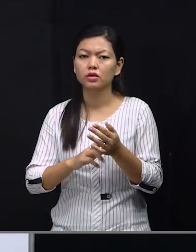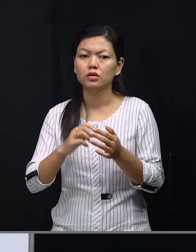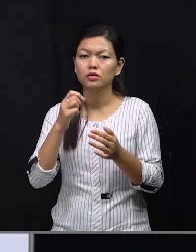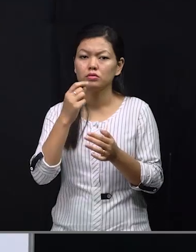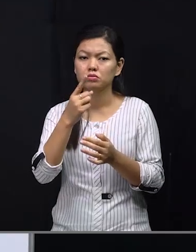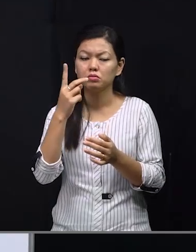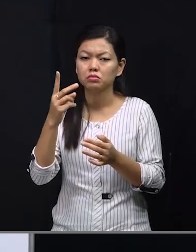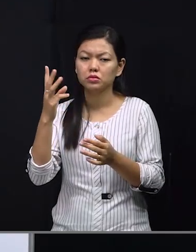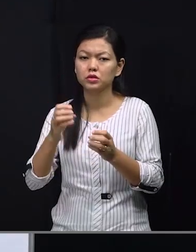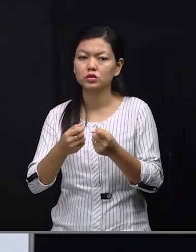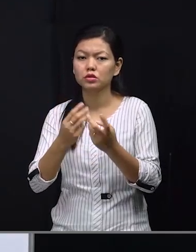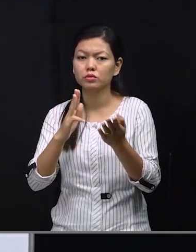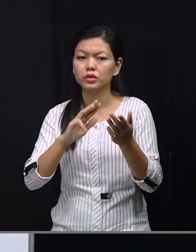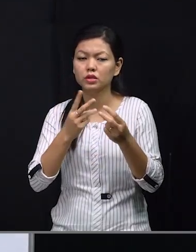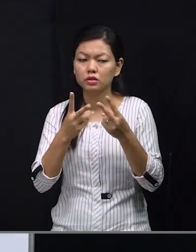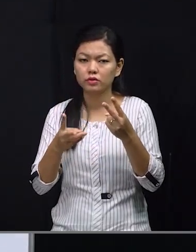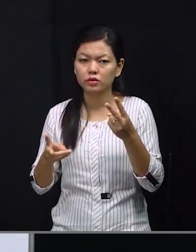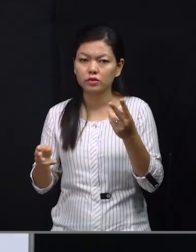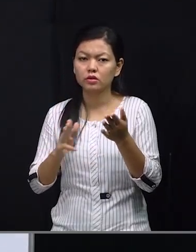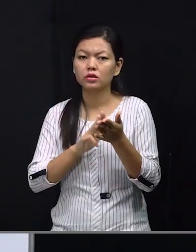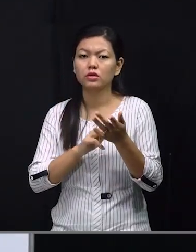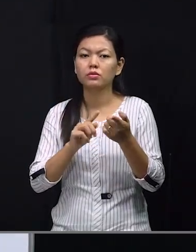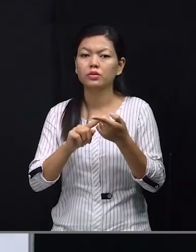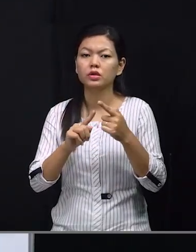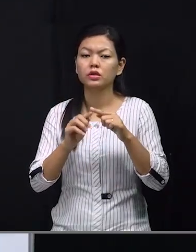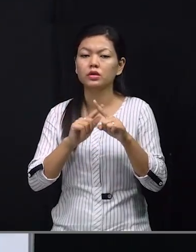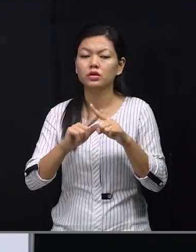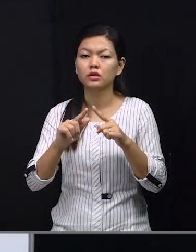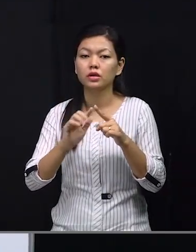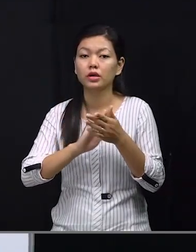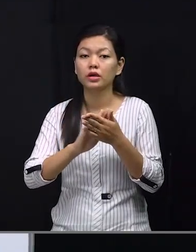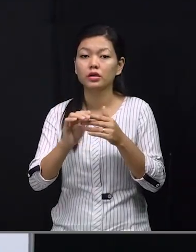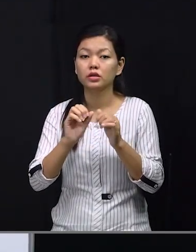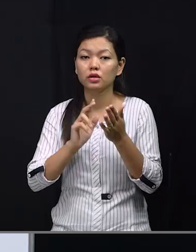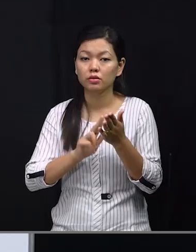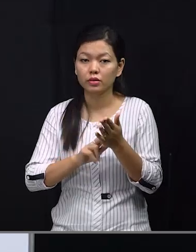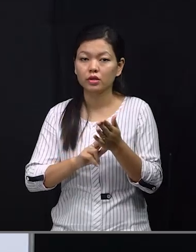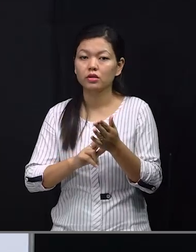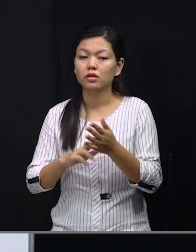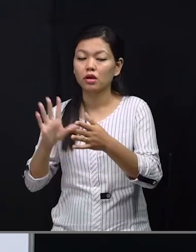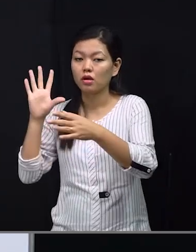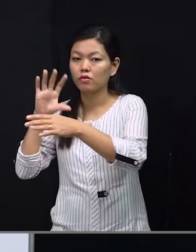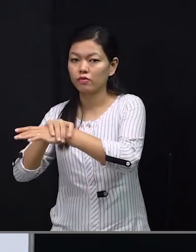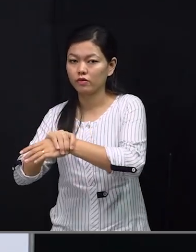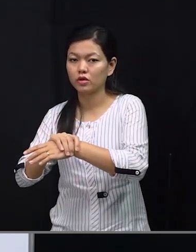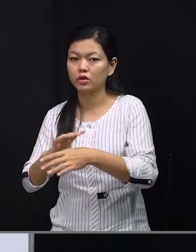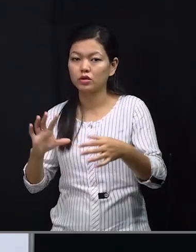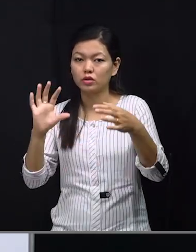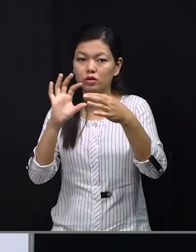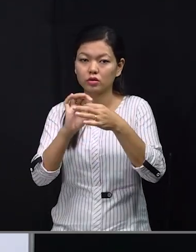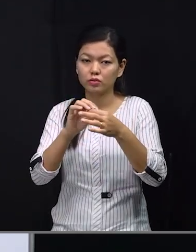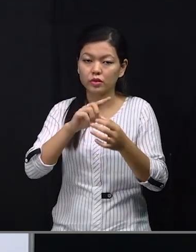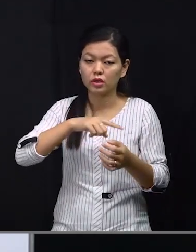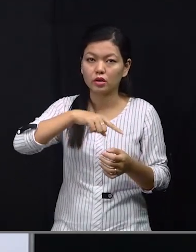these halogen derivatives of methane are found to have higher boiling points than